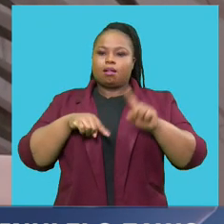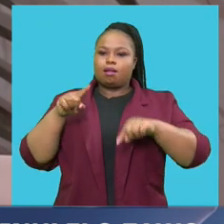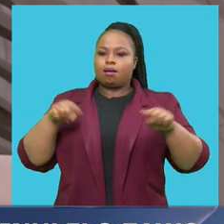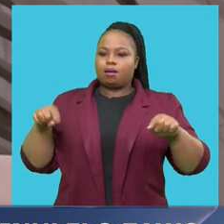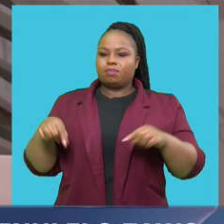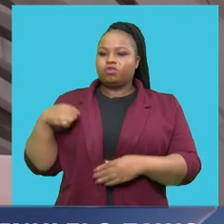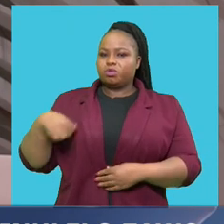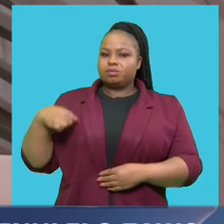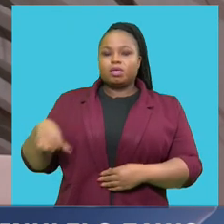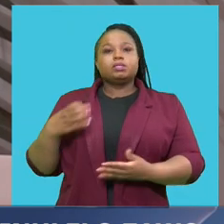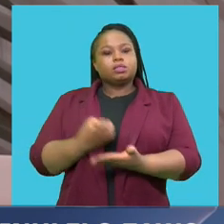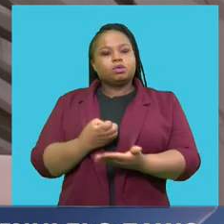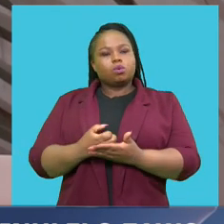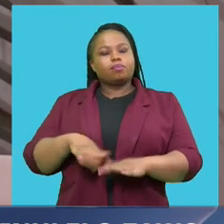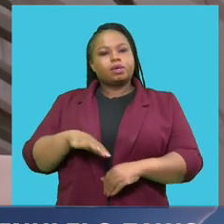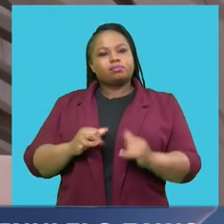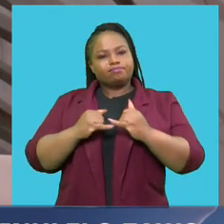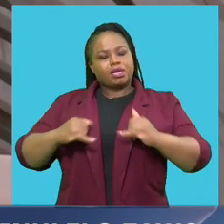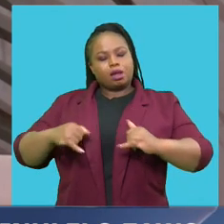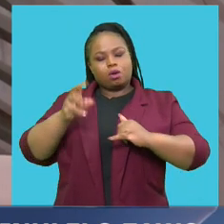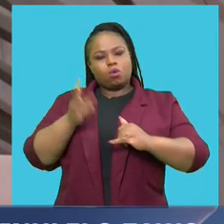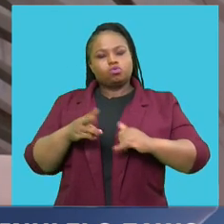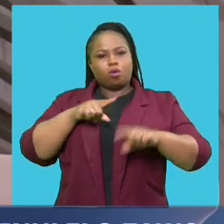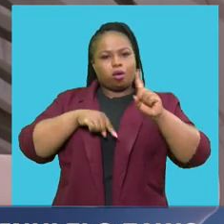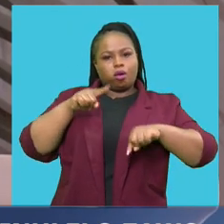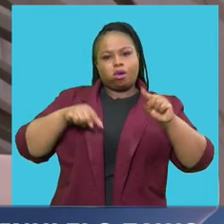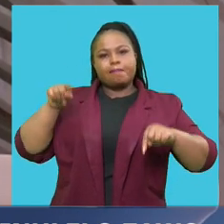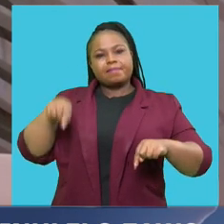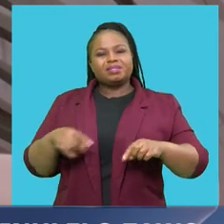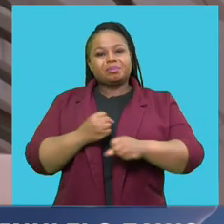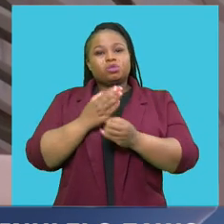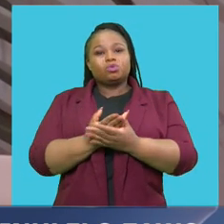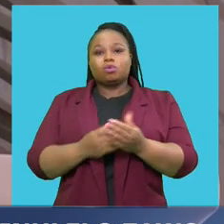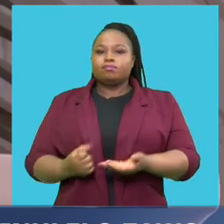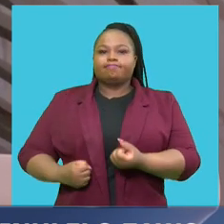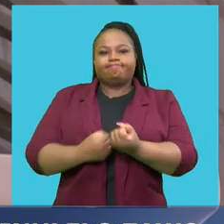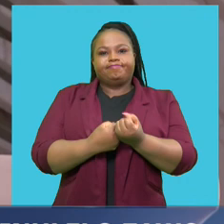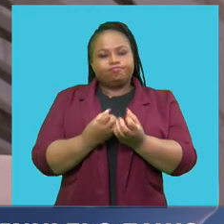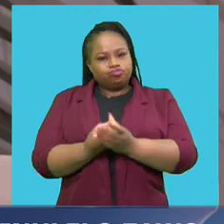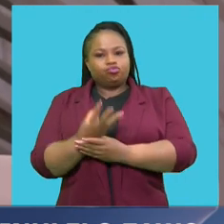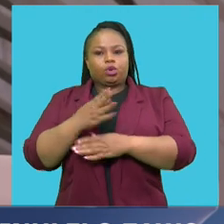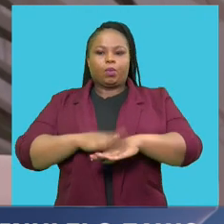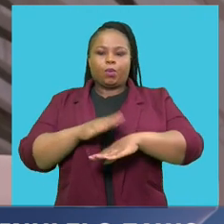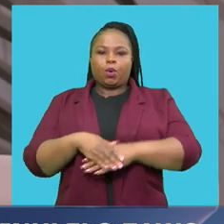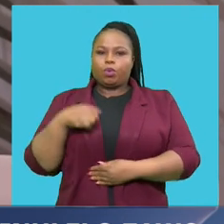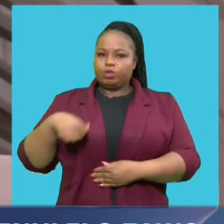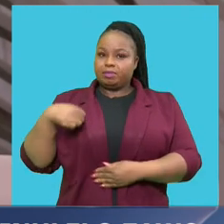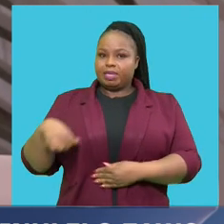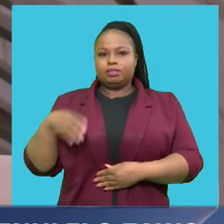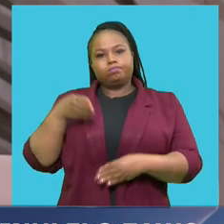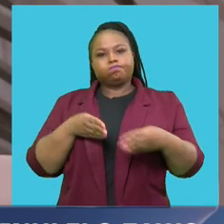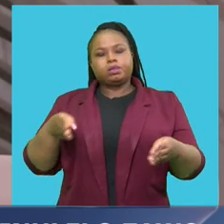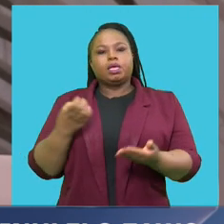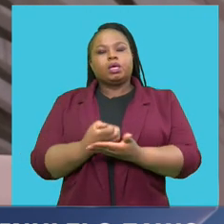the municipality's economic baseline. Diversification entails supporting the growth of the municipality's